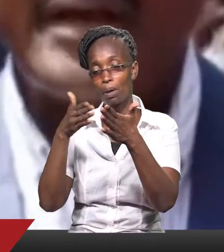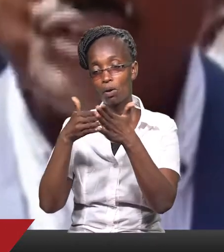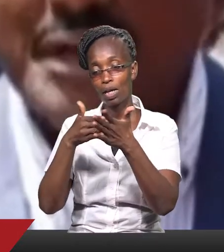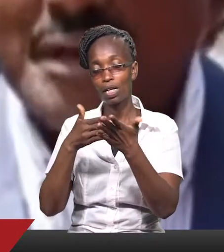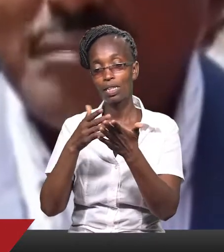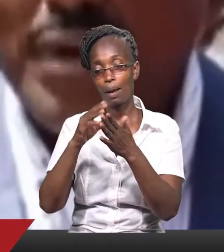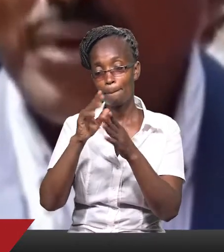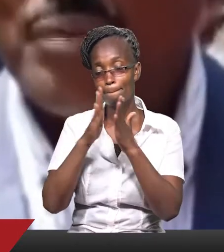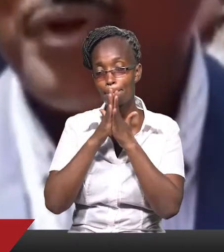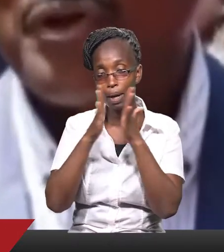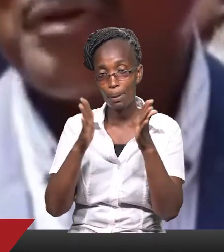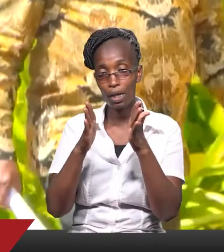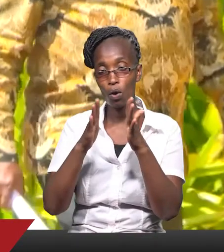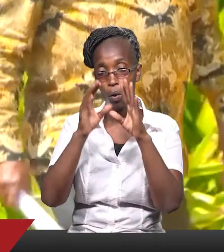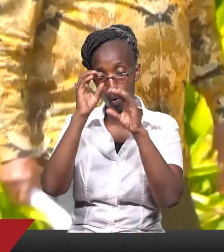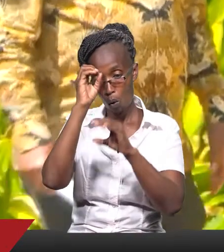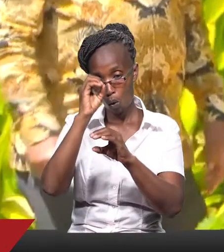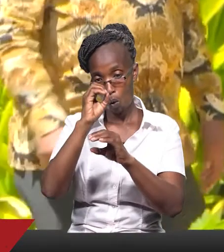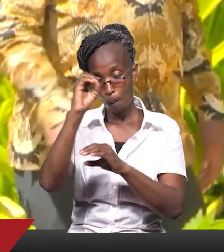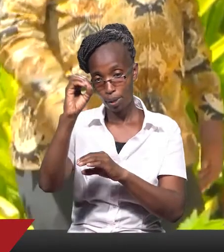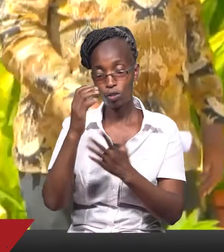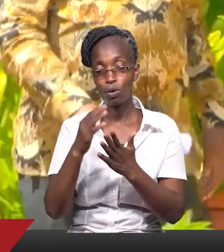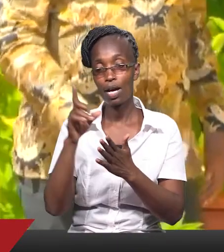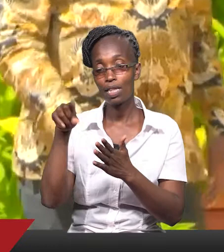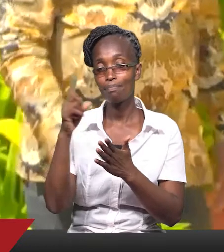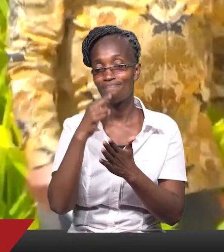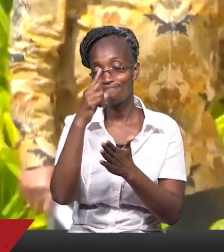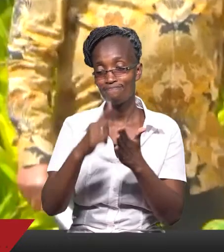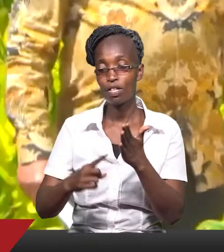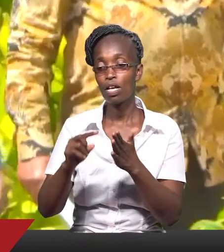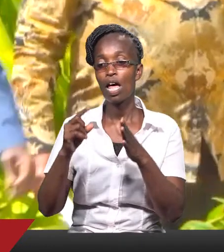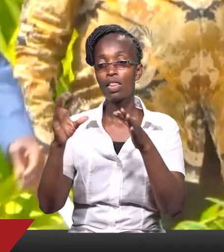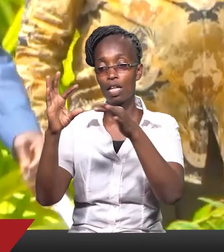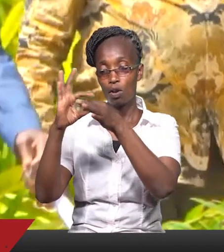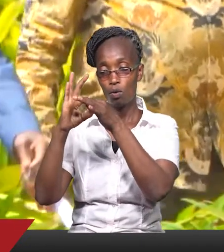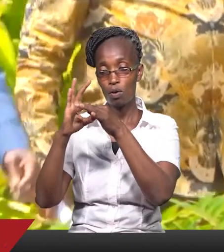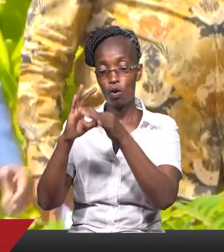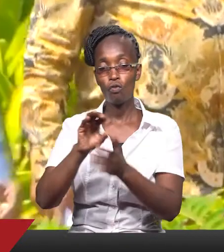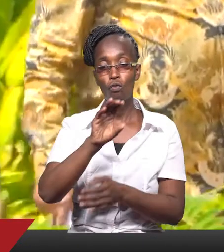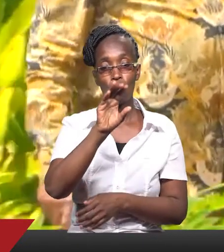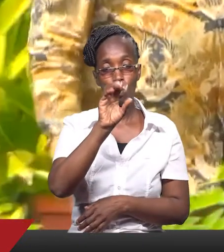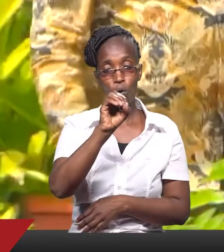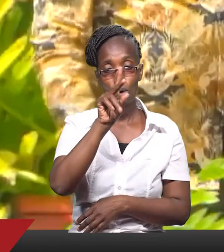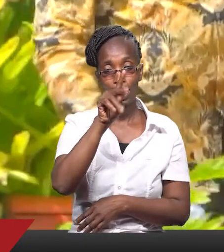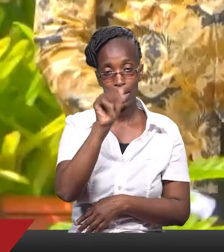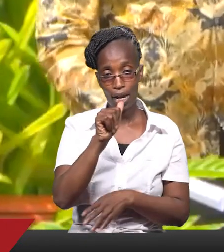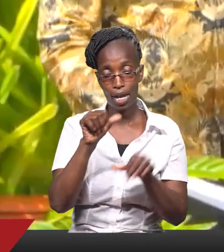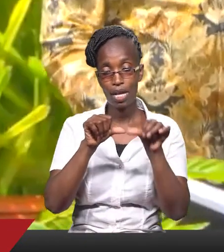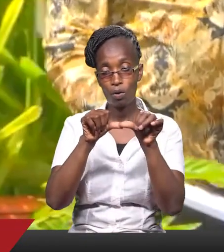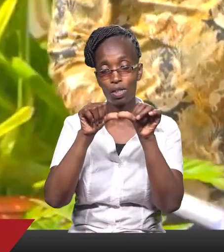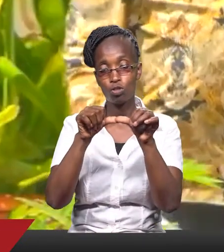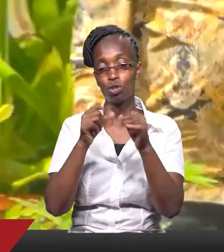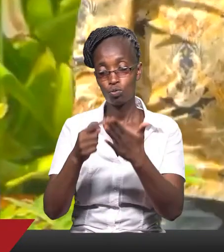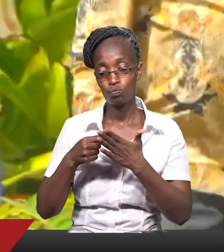and hijack public opinion. Hatimaye viongozi hawa wamesema wanakamati wa muungano wa OKA